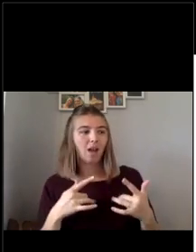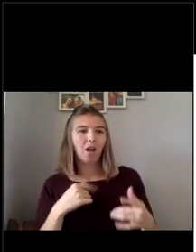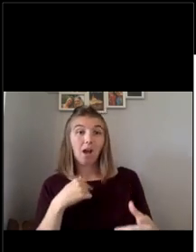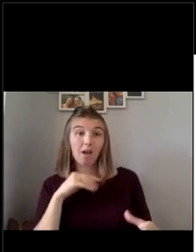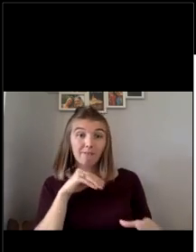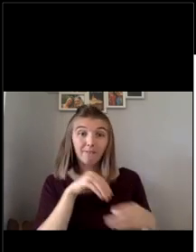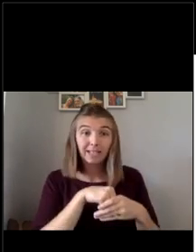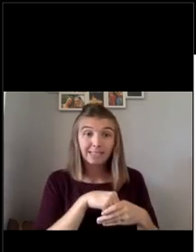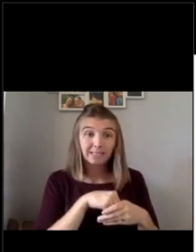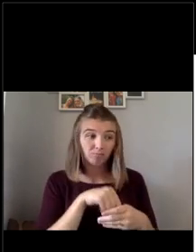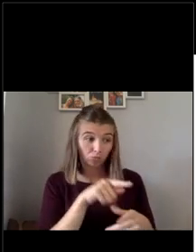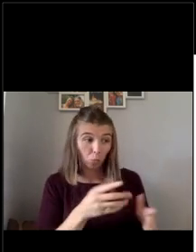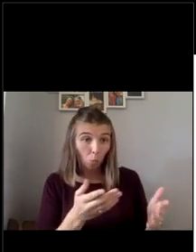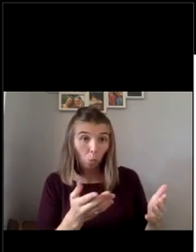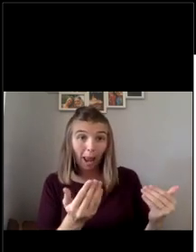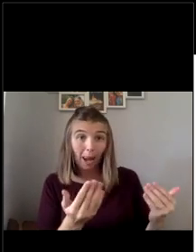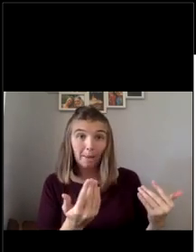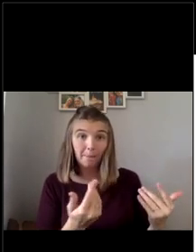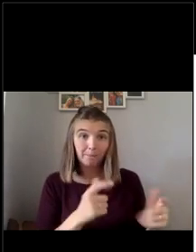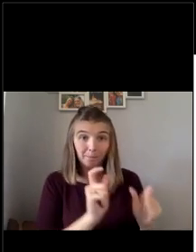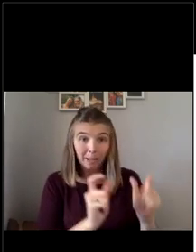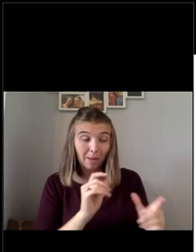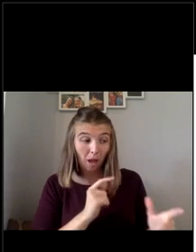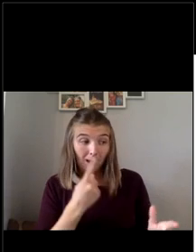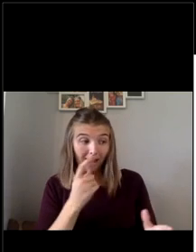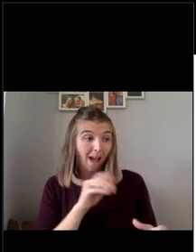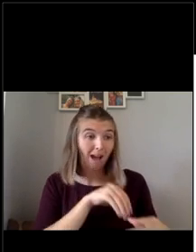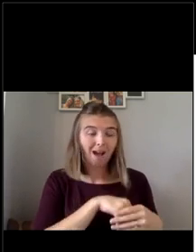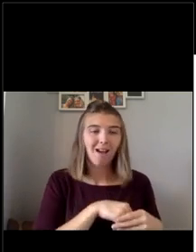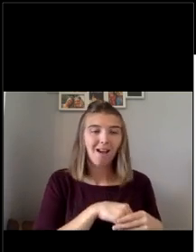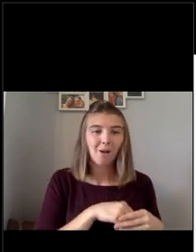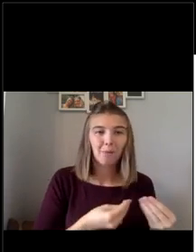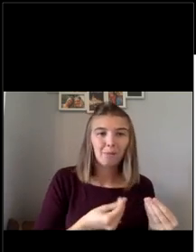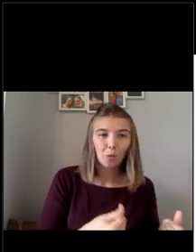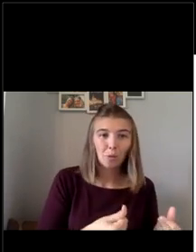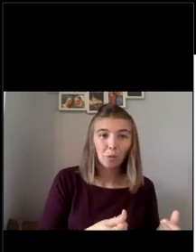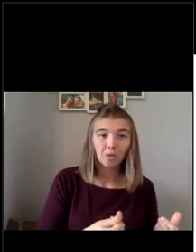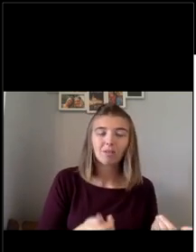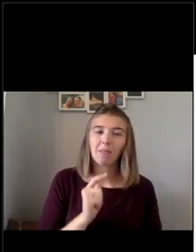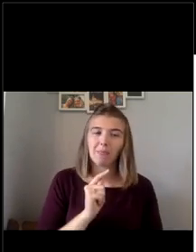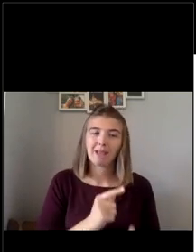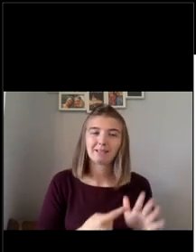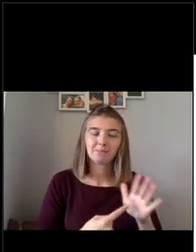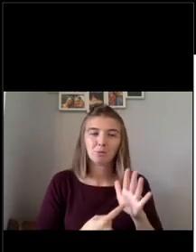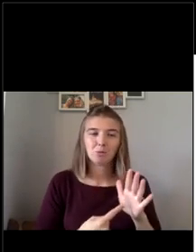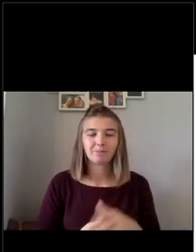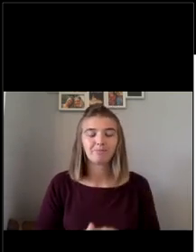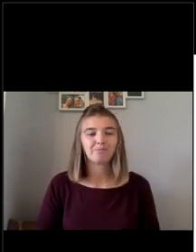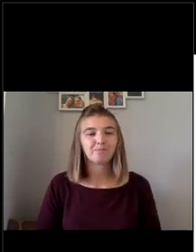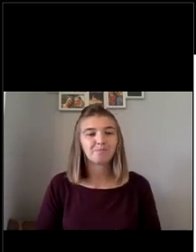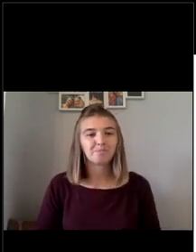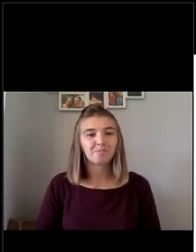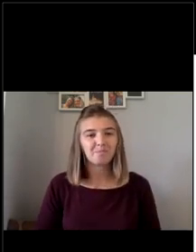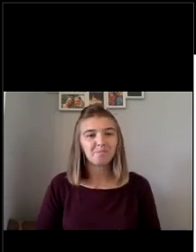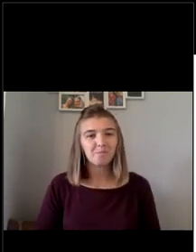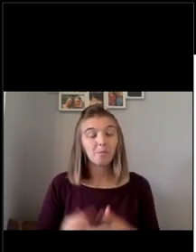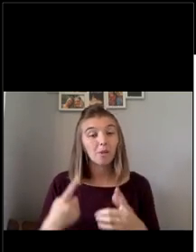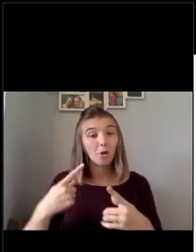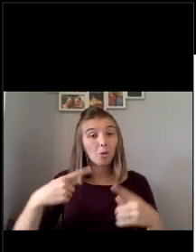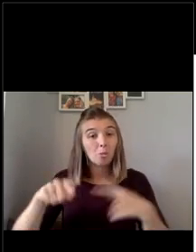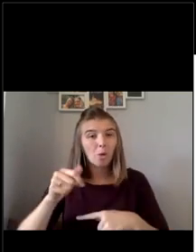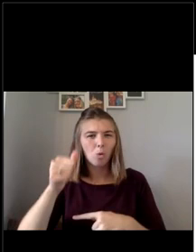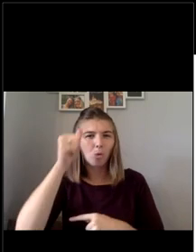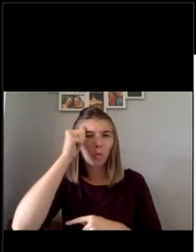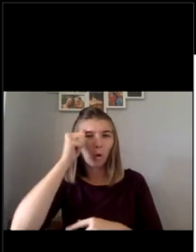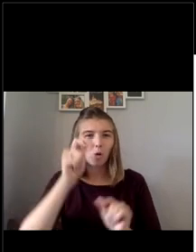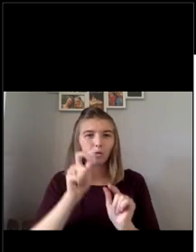Now, we all know that academia is very competitive. And that definitely did play a very big role